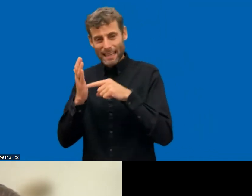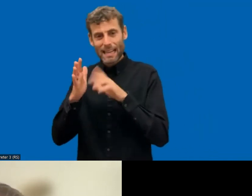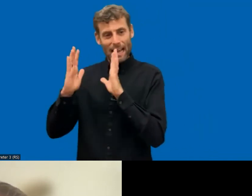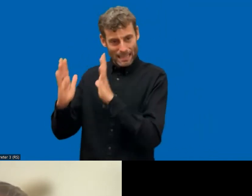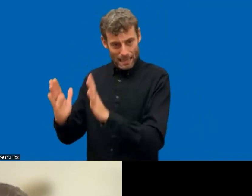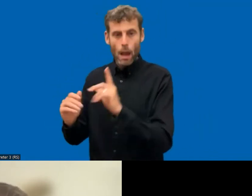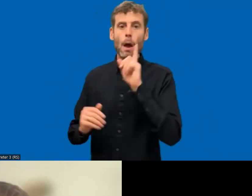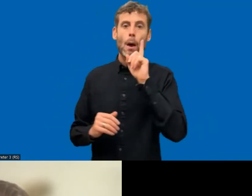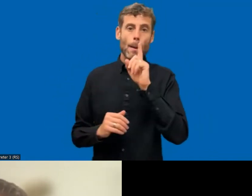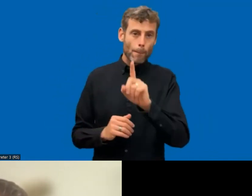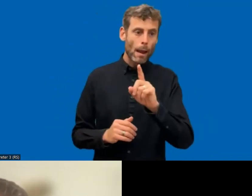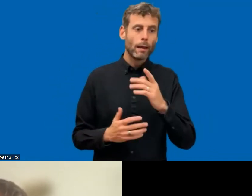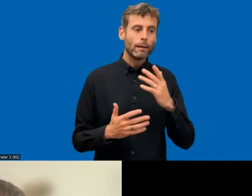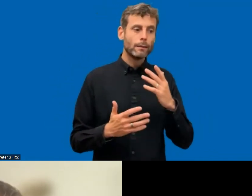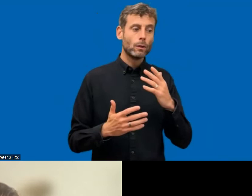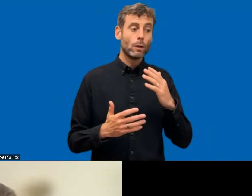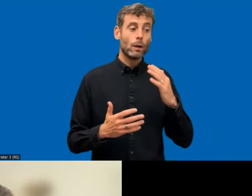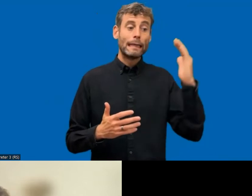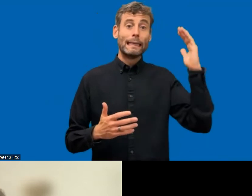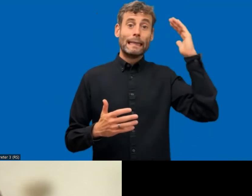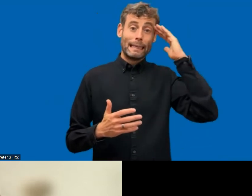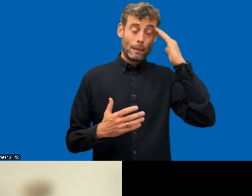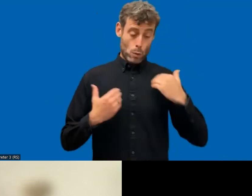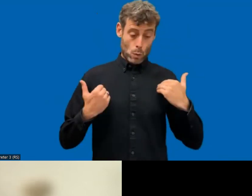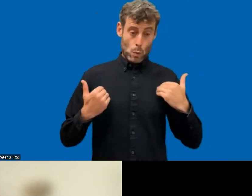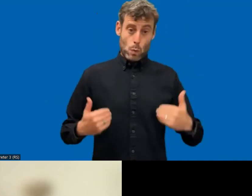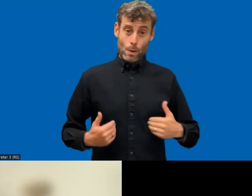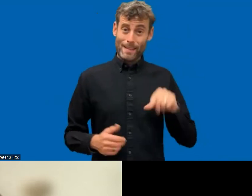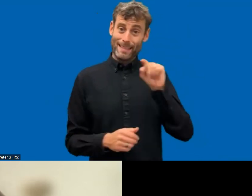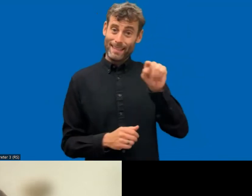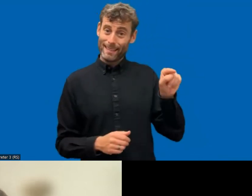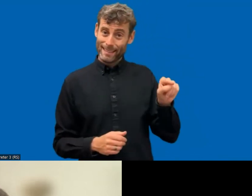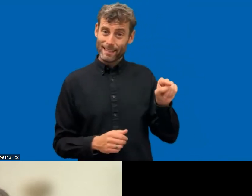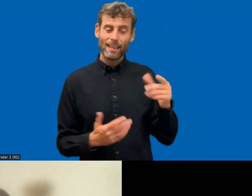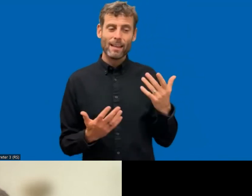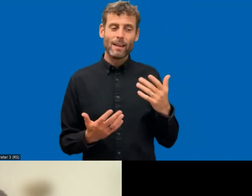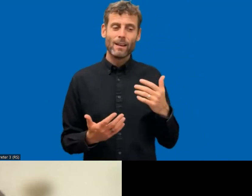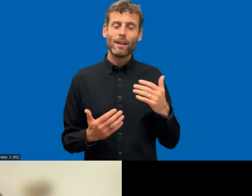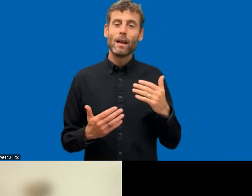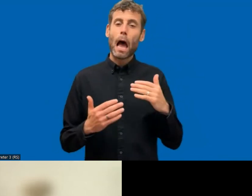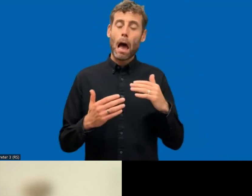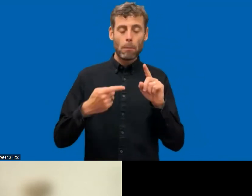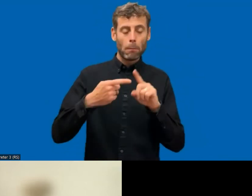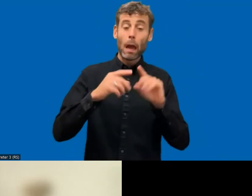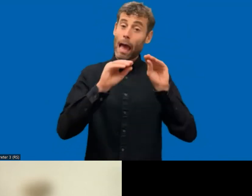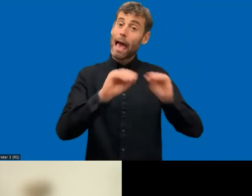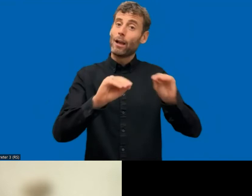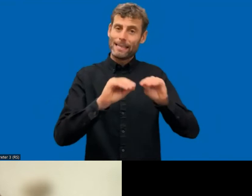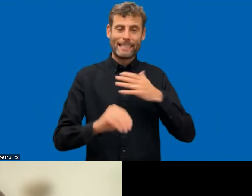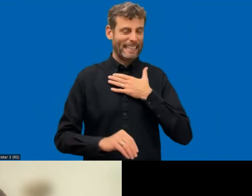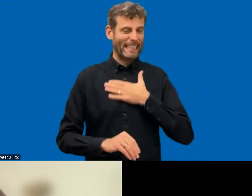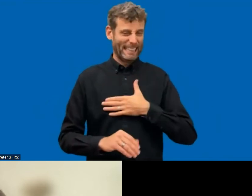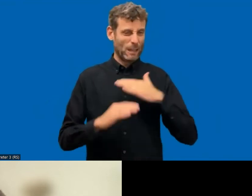it's their daily job. So it's more, for me, it's more a question of education